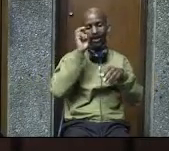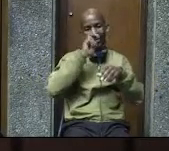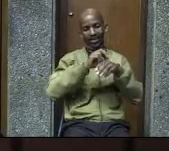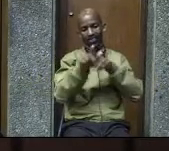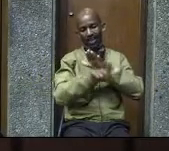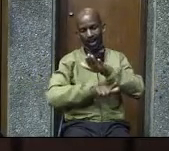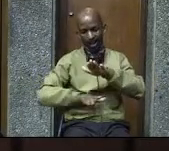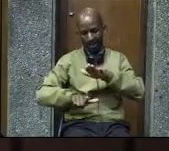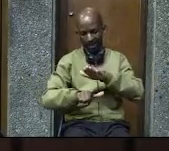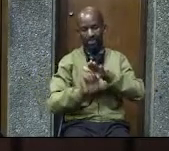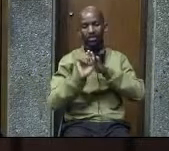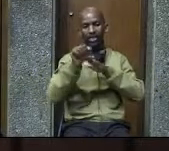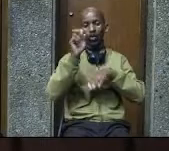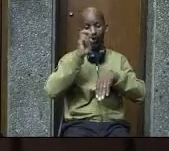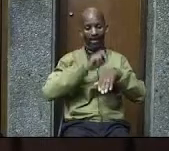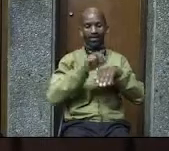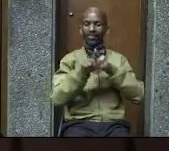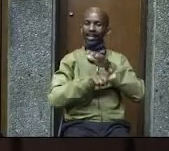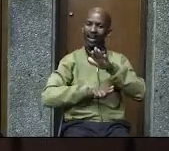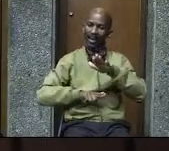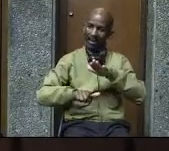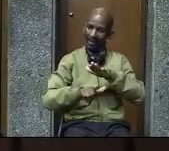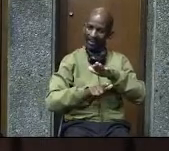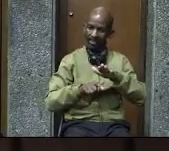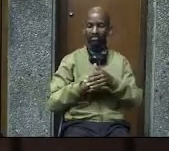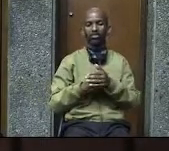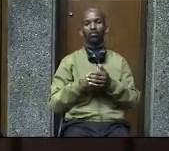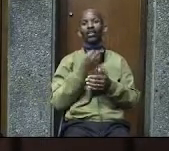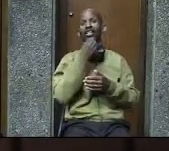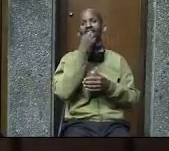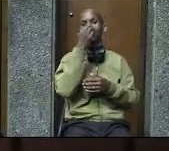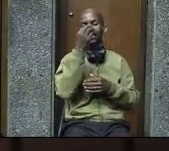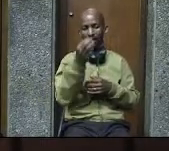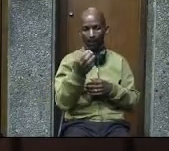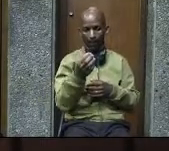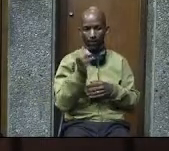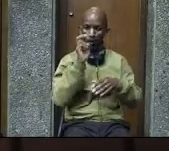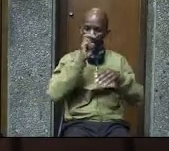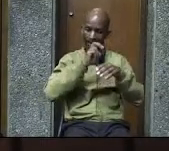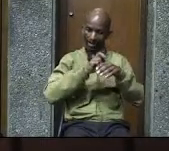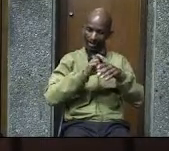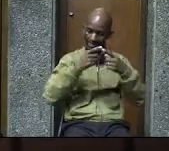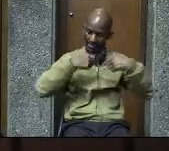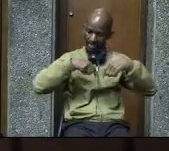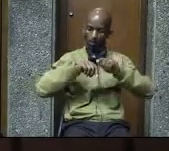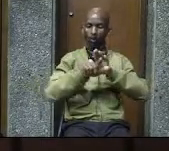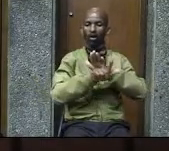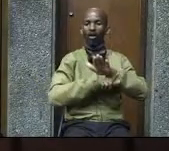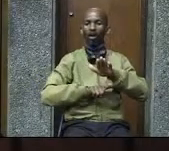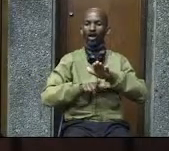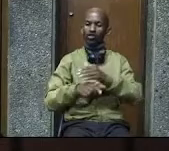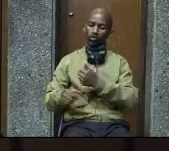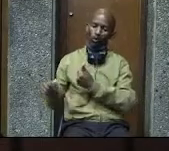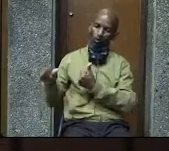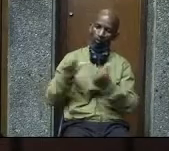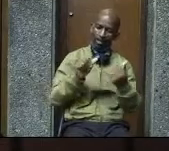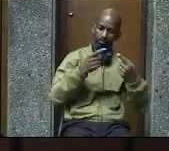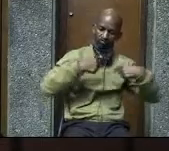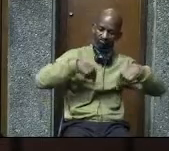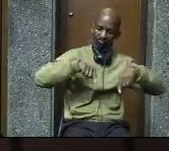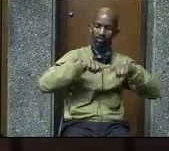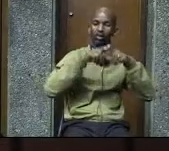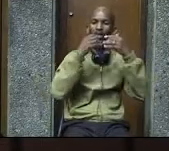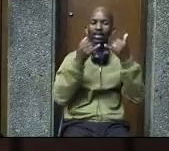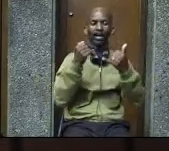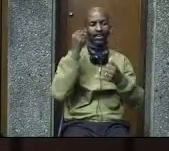lefatshe sitinga umhlaba wethu omnye ubhuti uthelana wathi sidinga umhlaba wethu ubuyiselwe kithi.